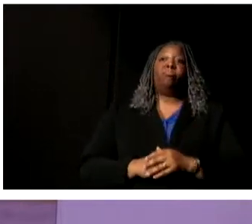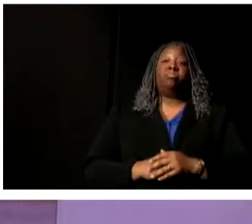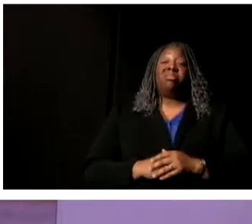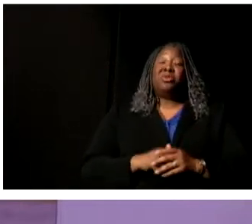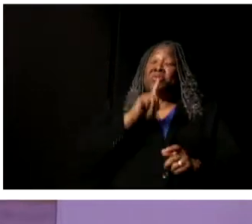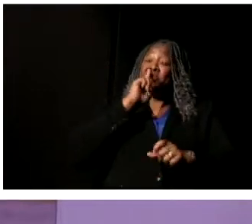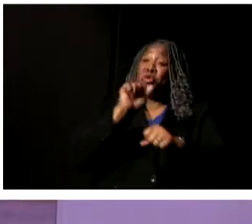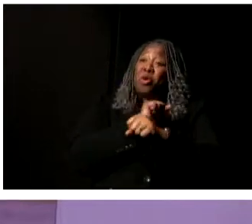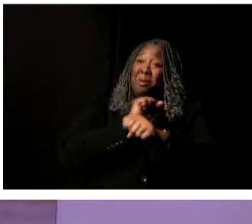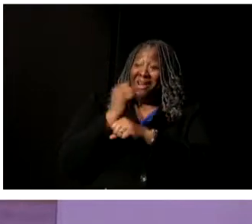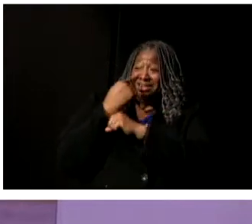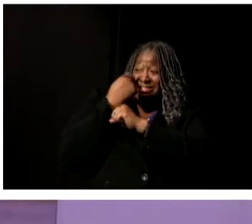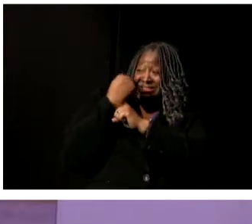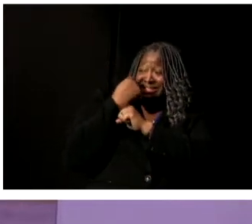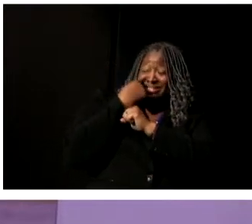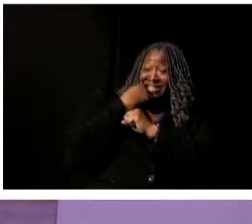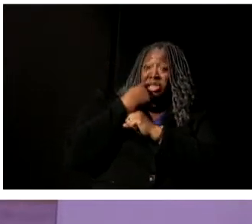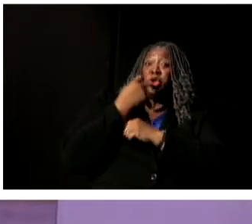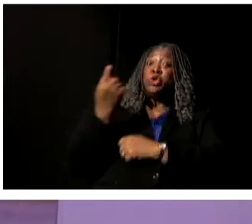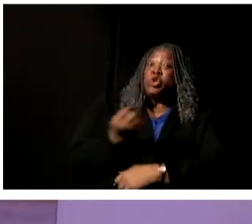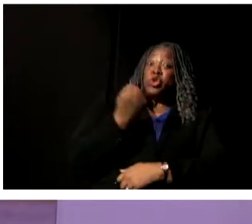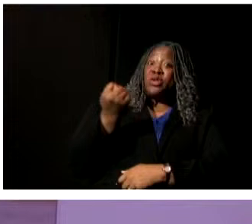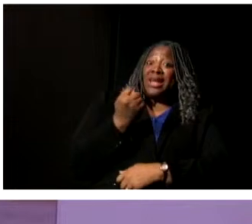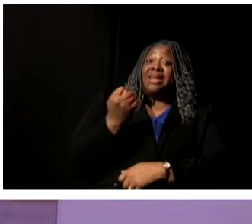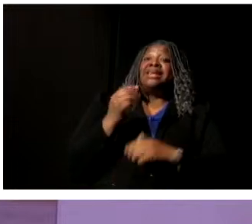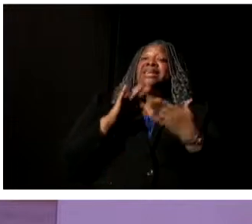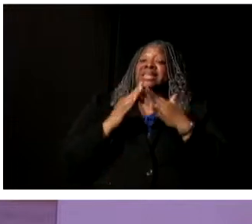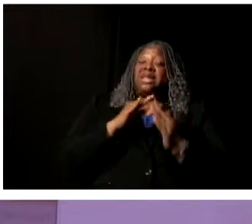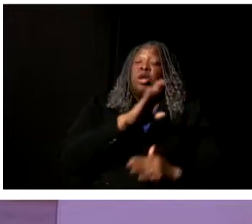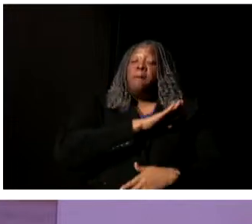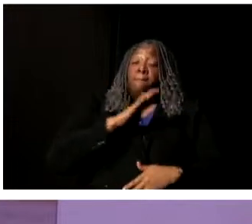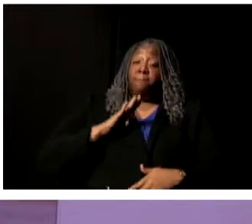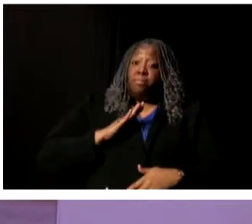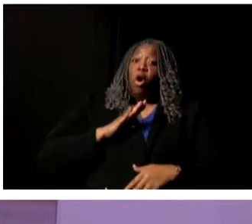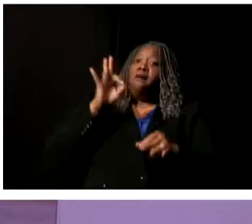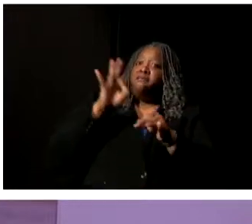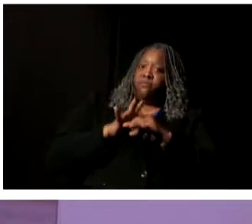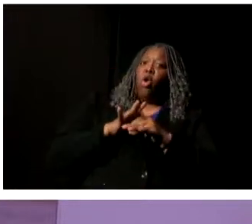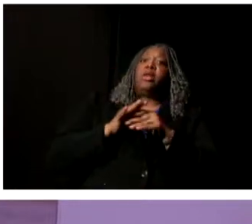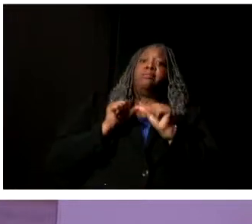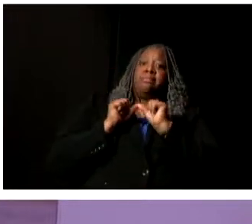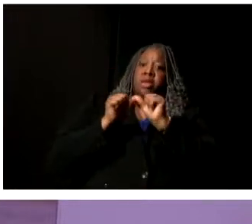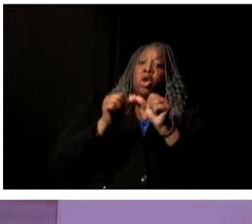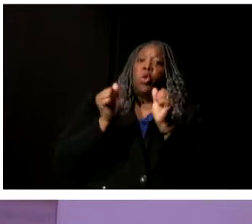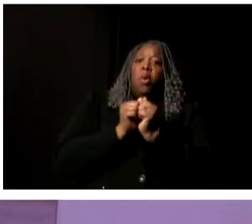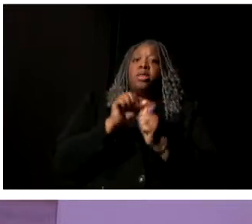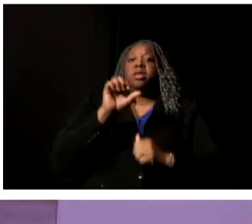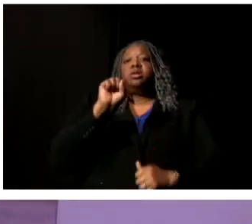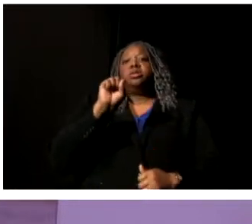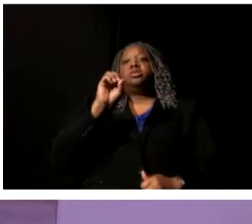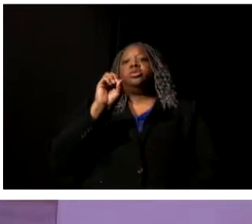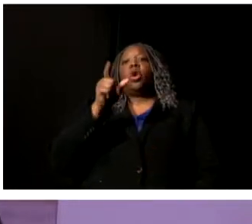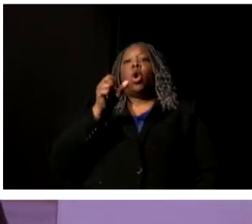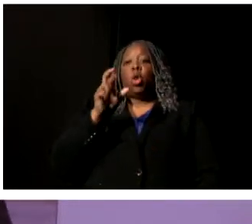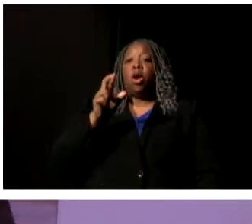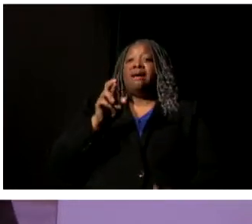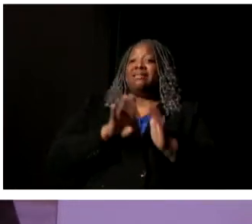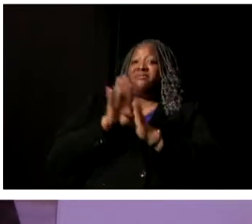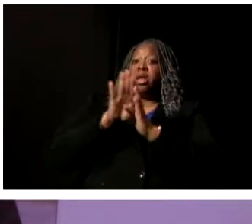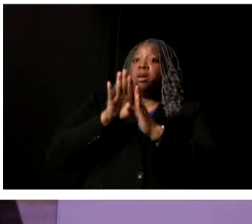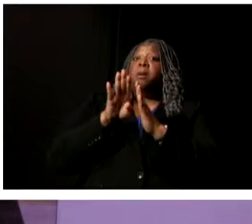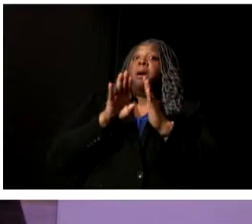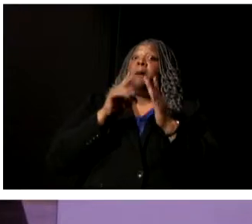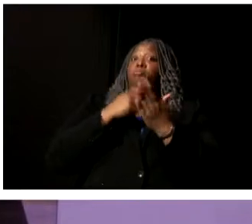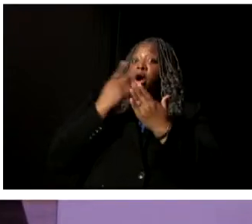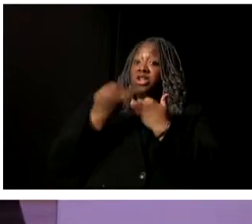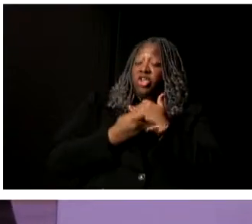Literally, just this past Tuesday, the city board voted to proceed with a solar development project that will green city